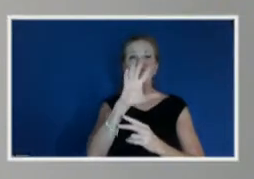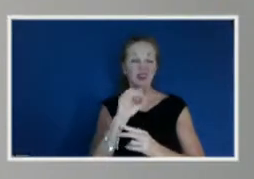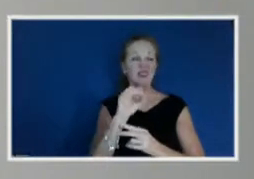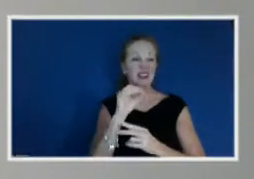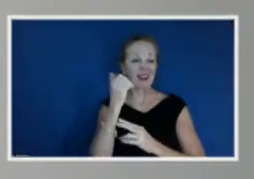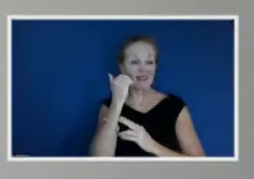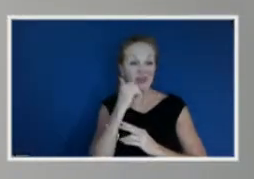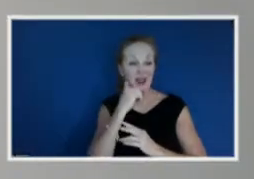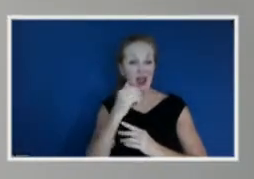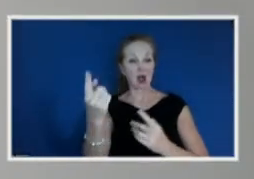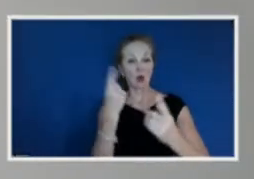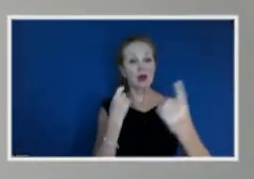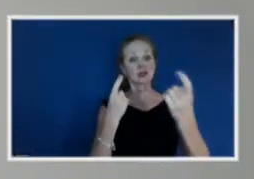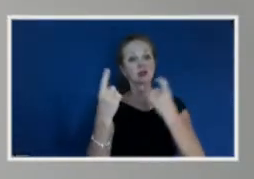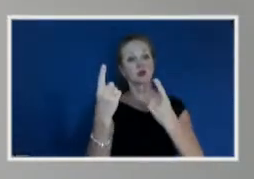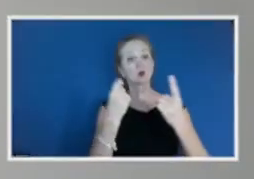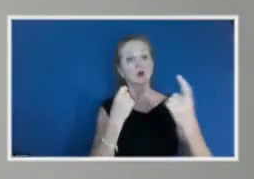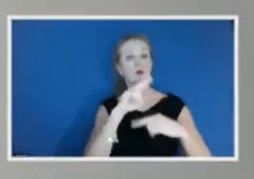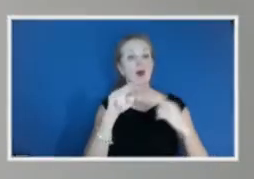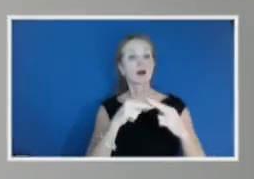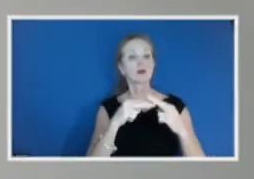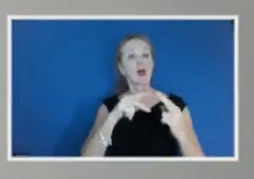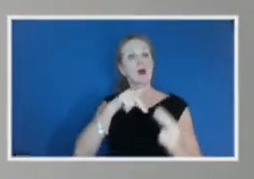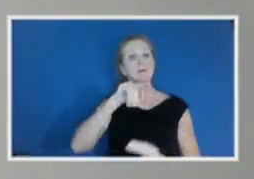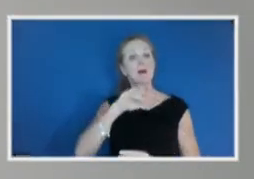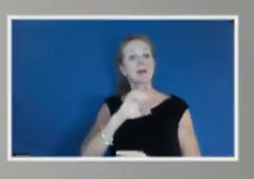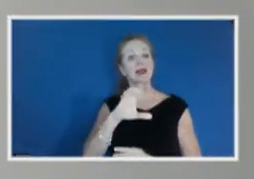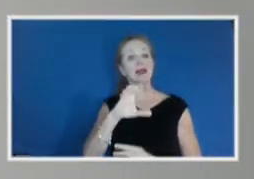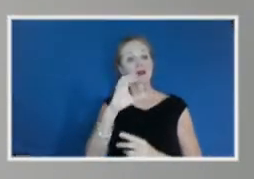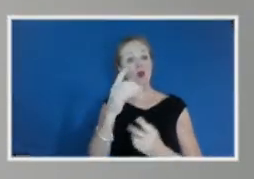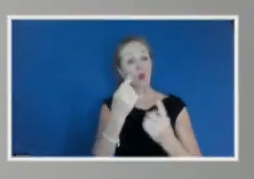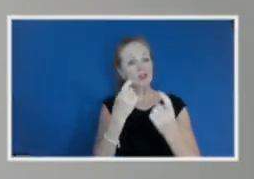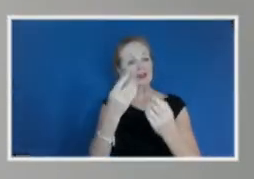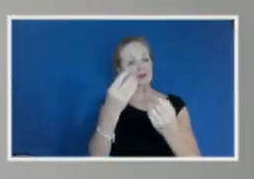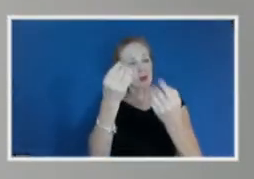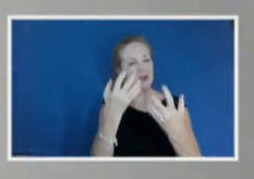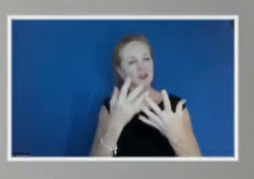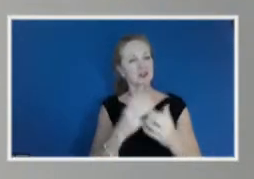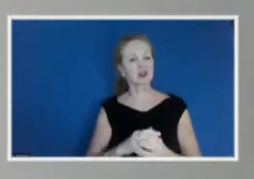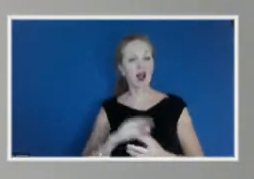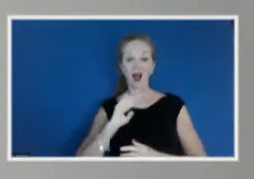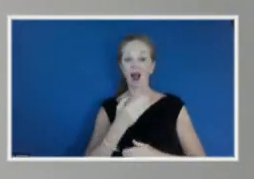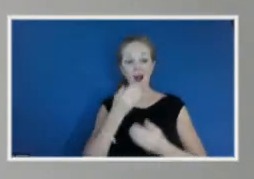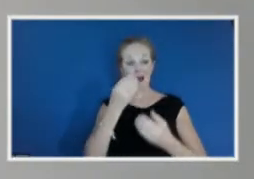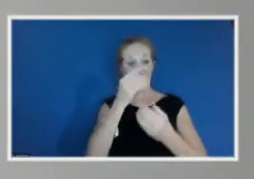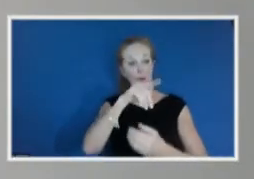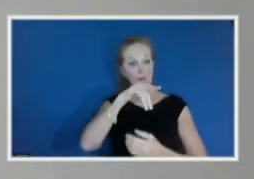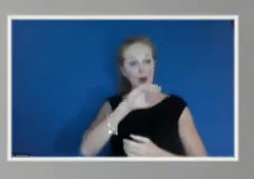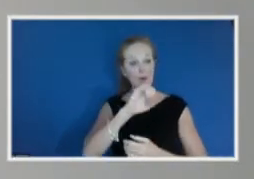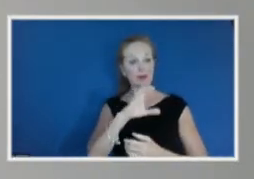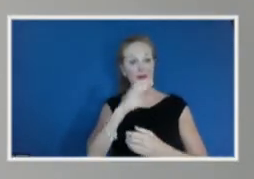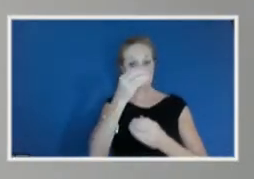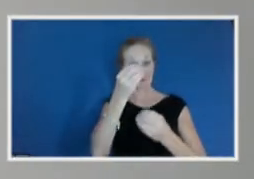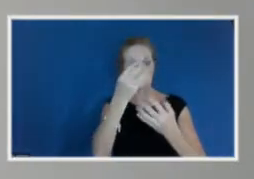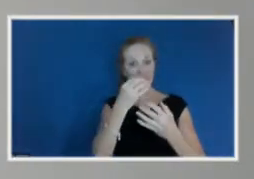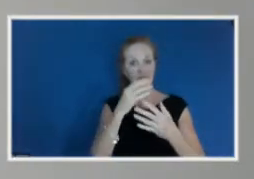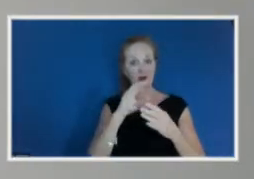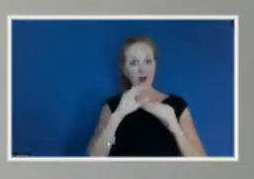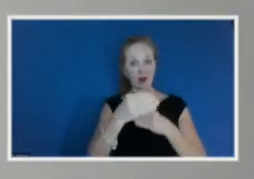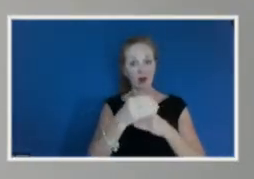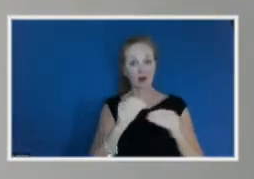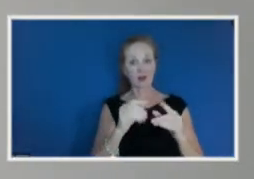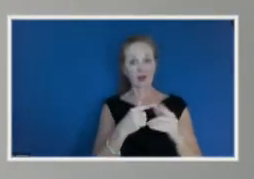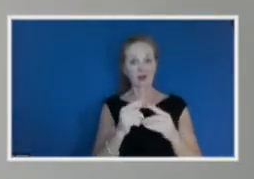inquiries about for public information. Our public information office was getting